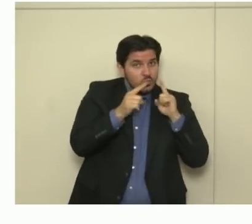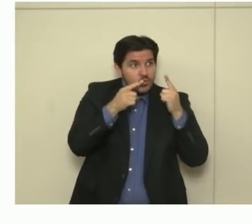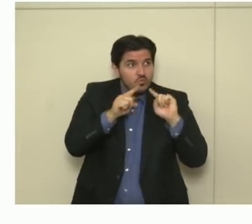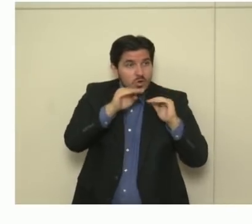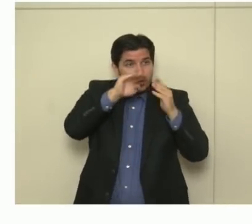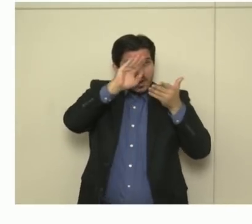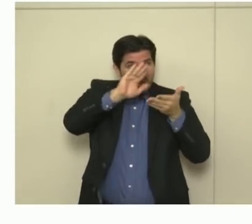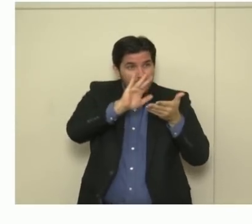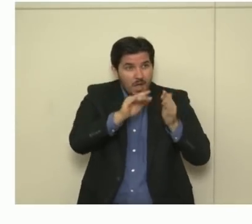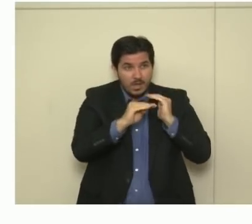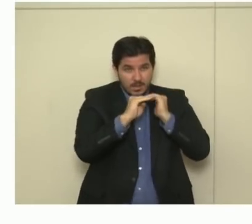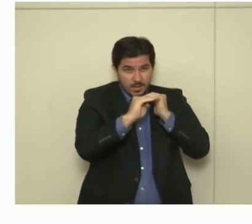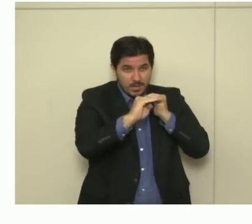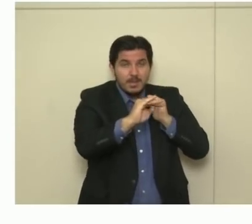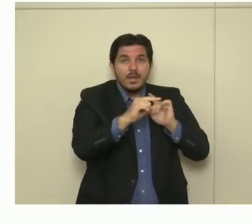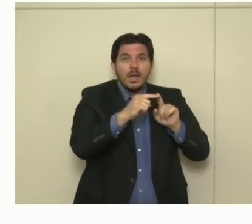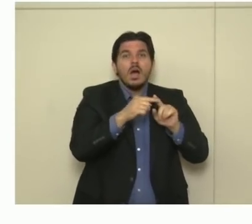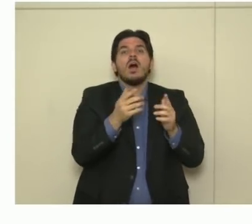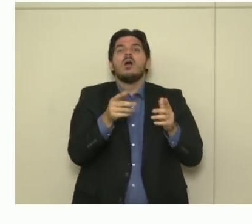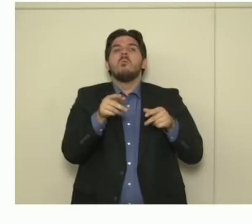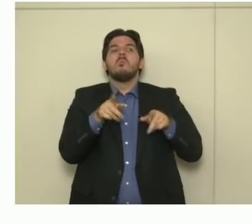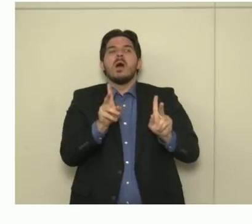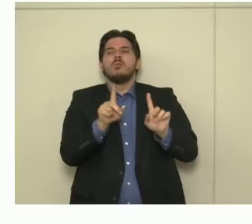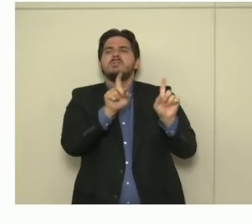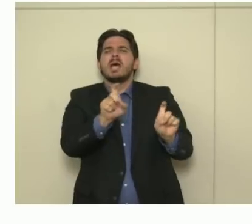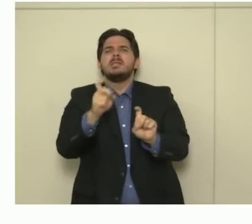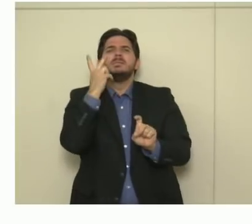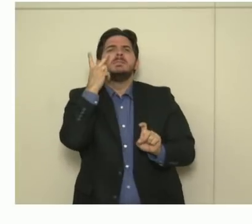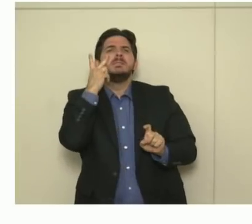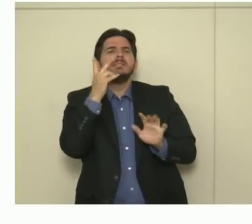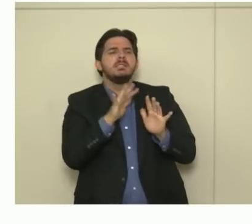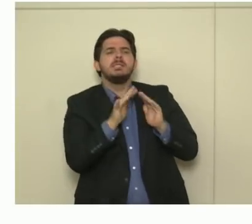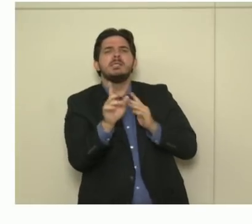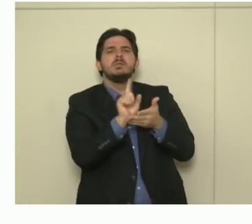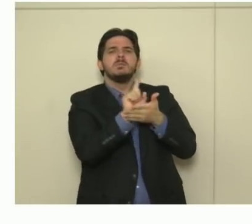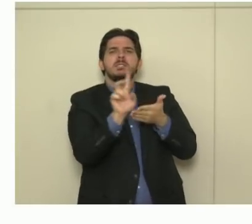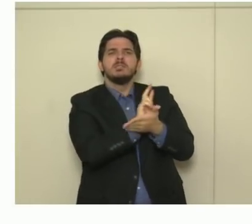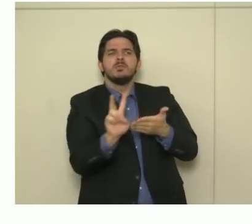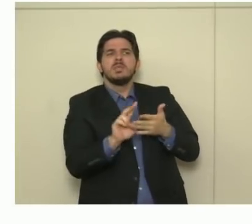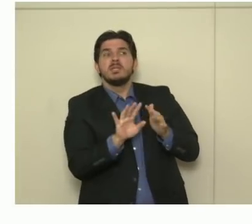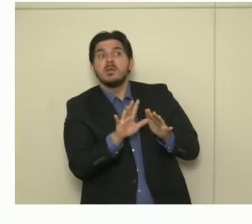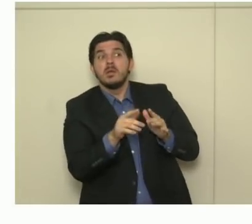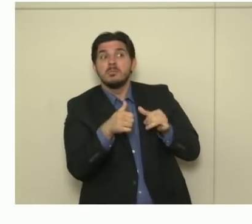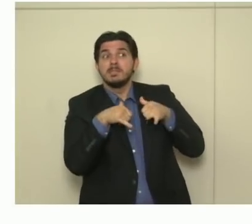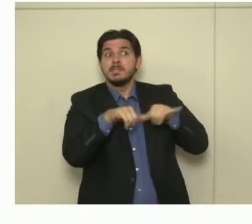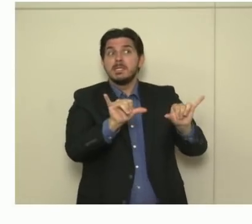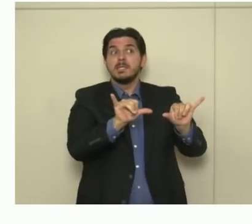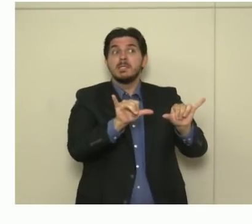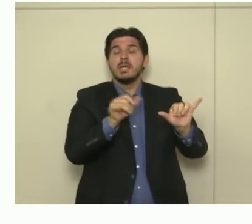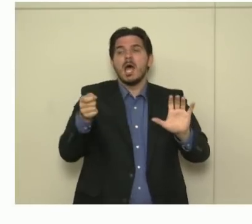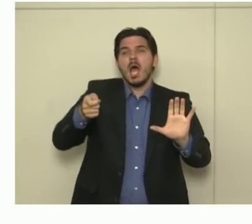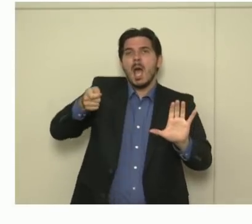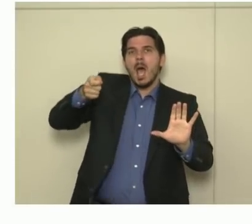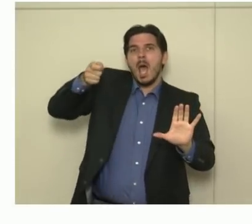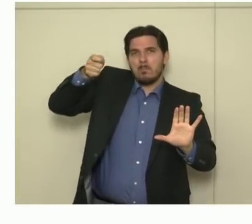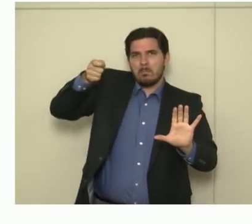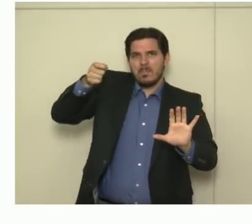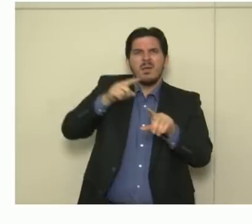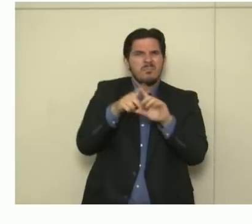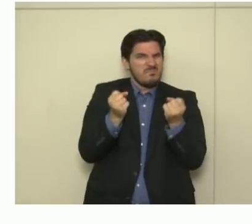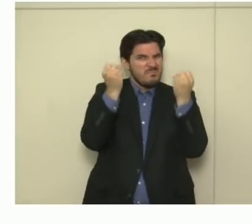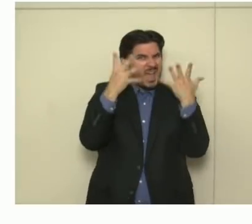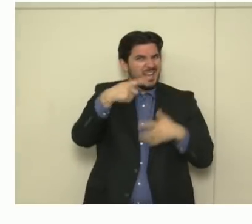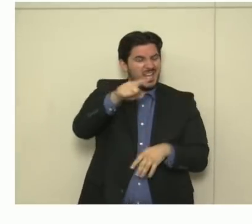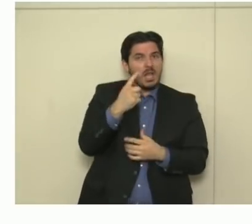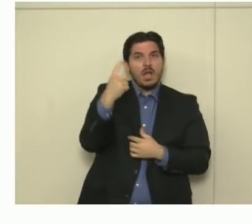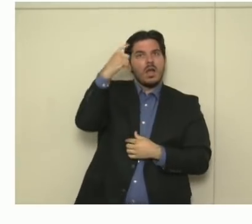4 weeks to see what the results are. We tried this once before. It didn't work so well. I think many of us were in the on-off switch mentality. We